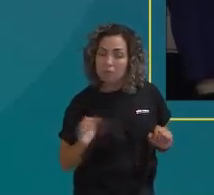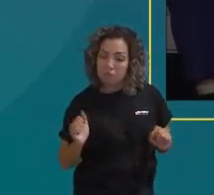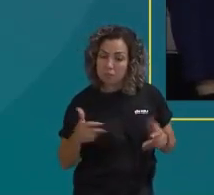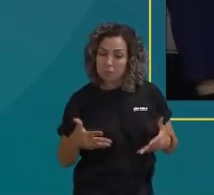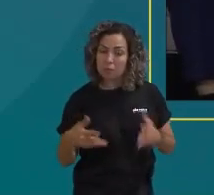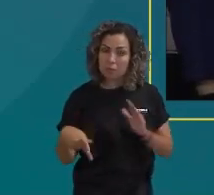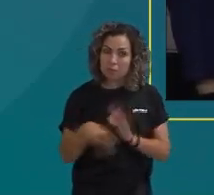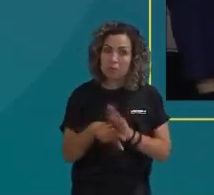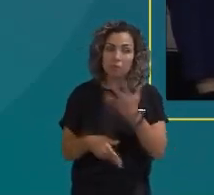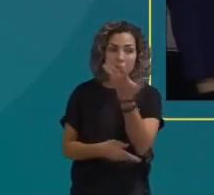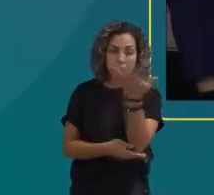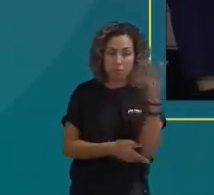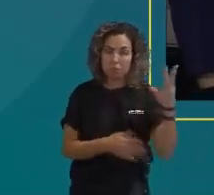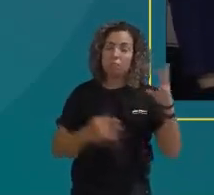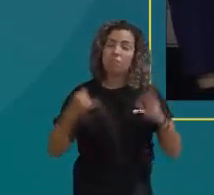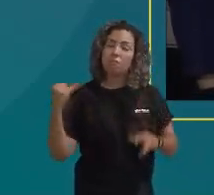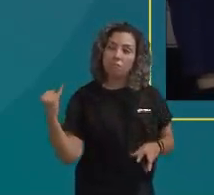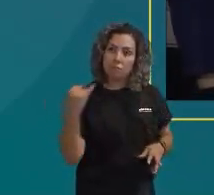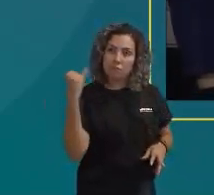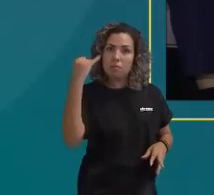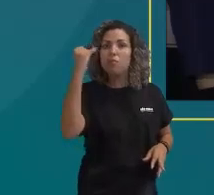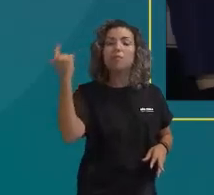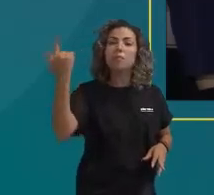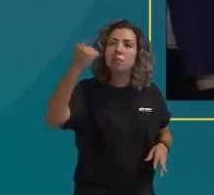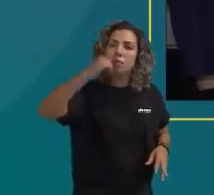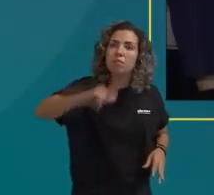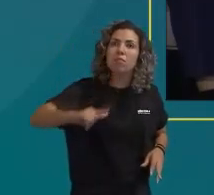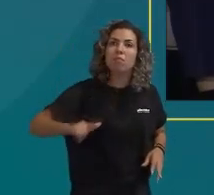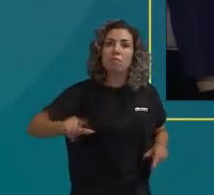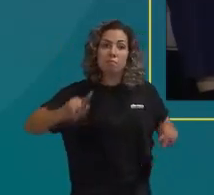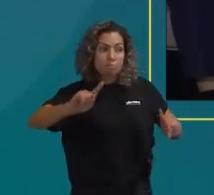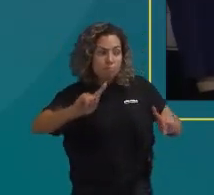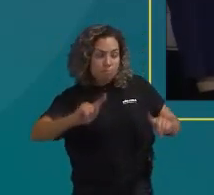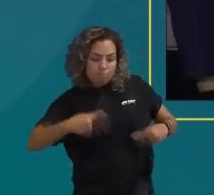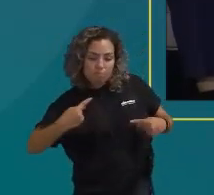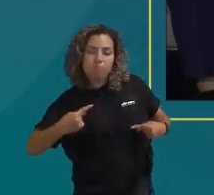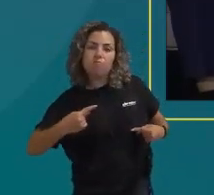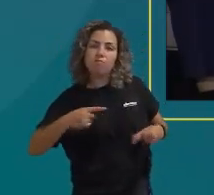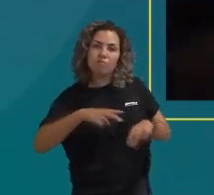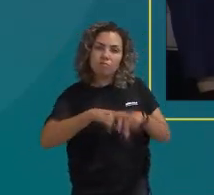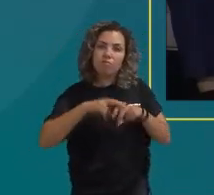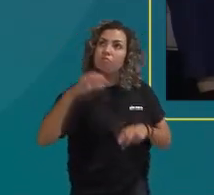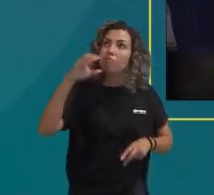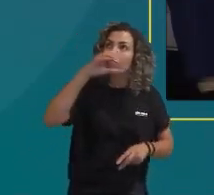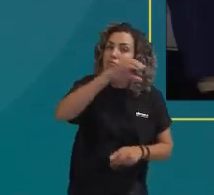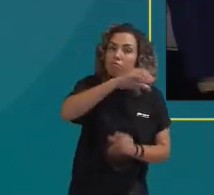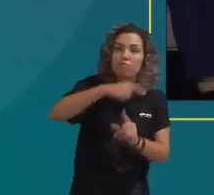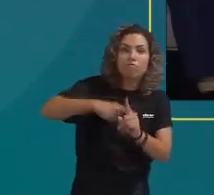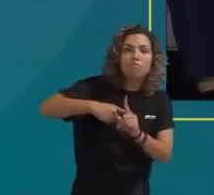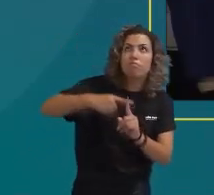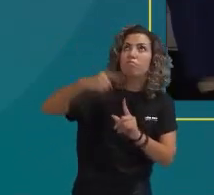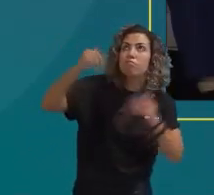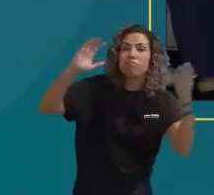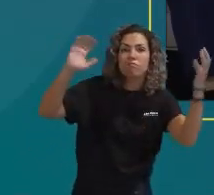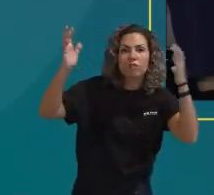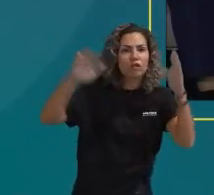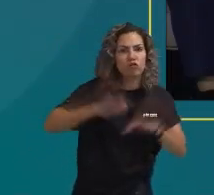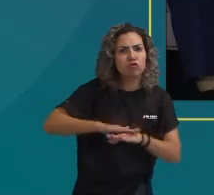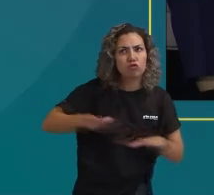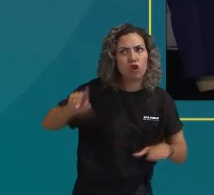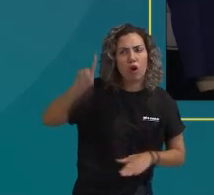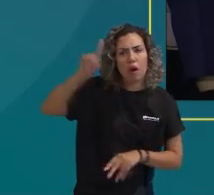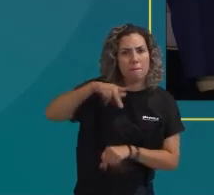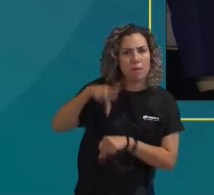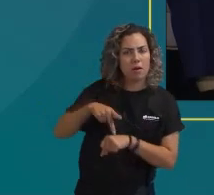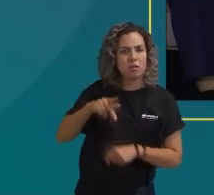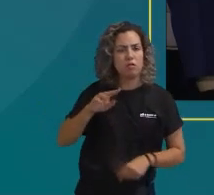for addressing the critical challenges of climate change. They're not they impact in Toronto as well, and in the